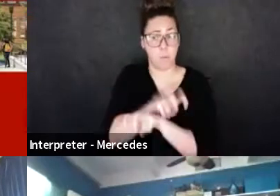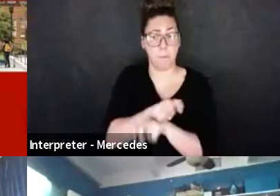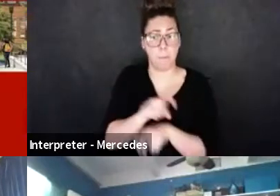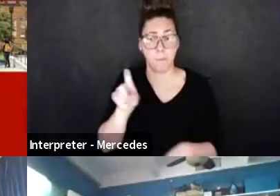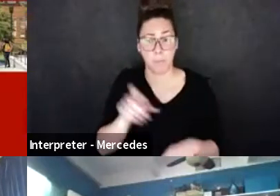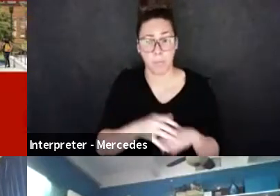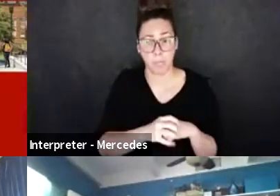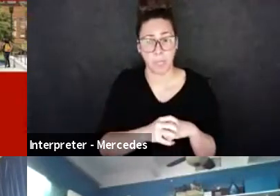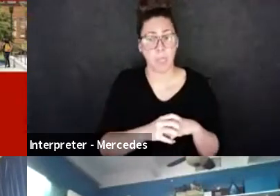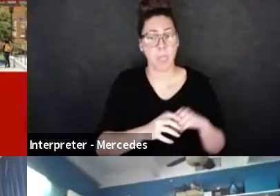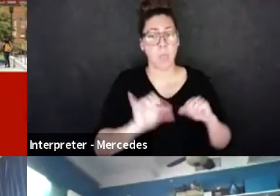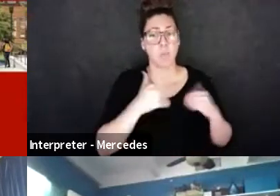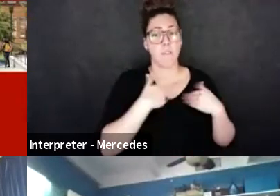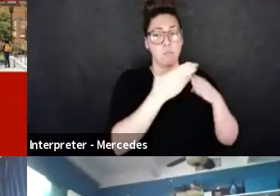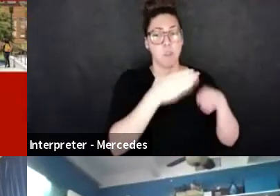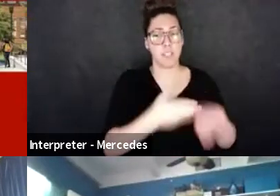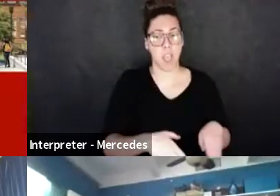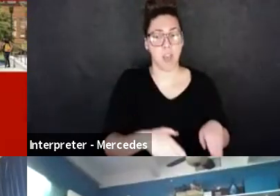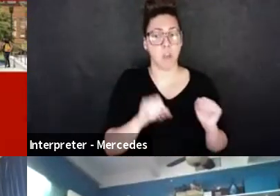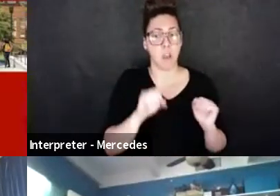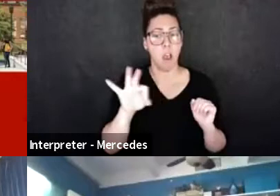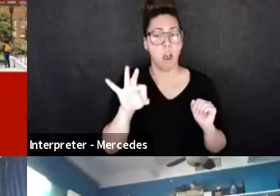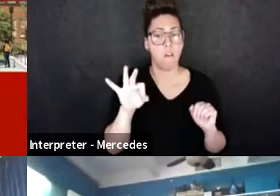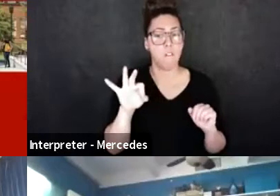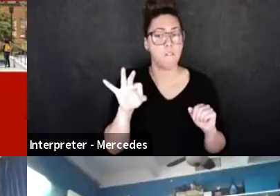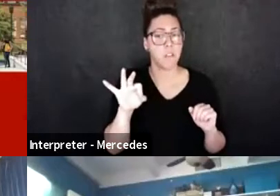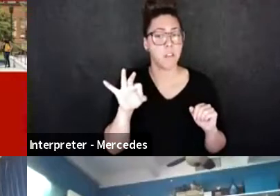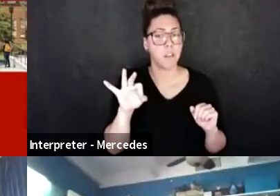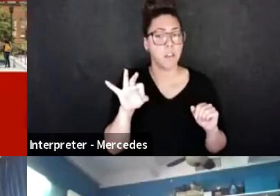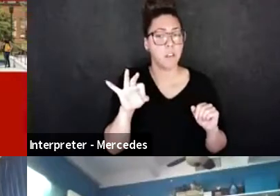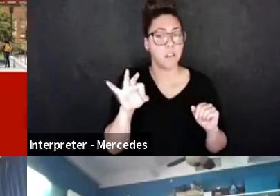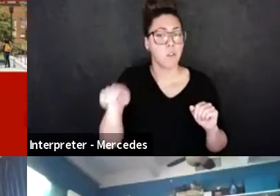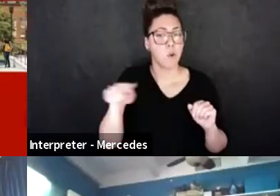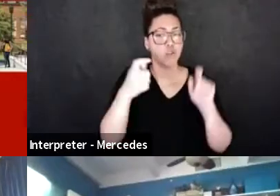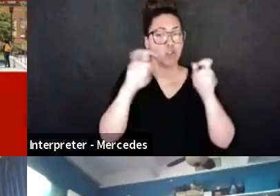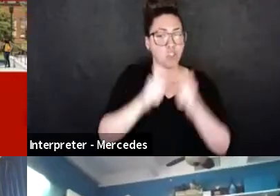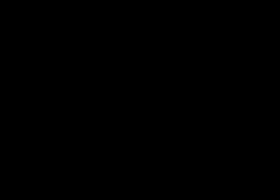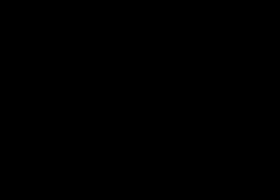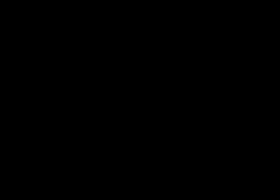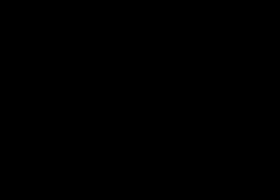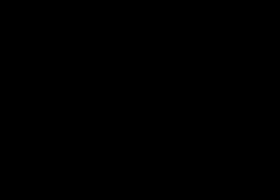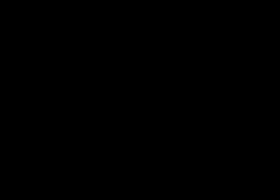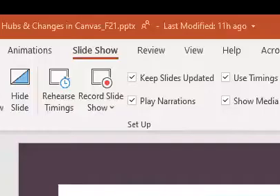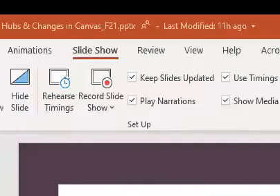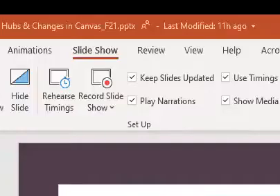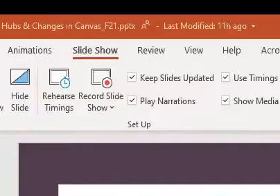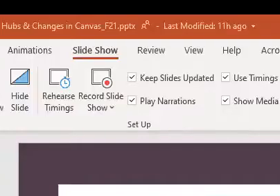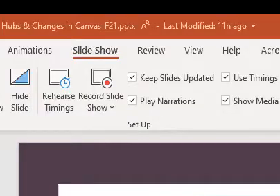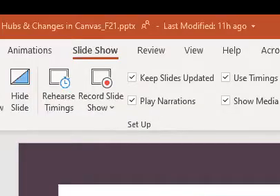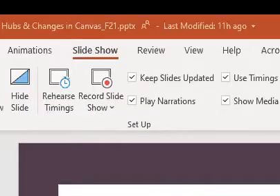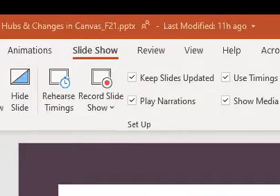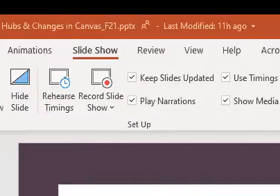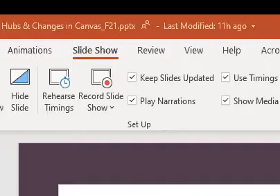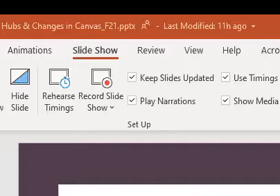a breakdown of those changes, and I'll be sharing this out, and they will